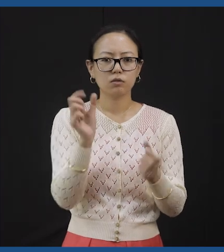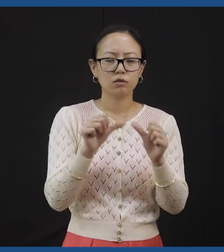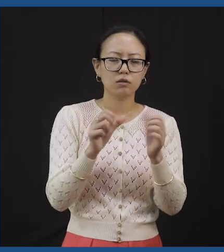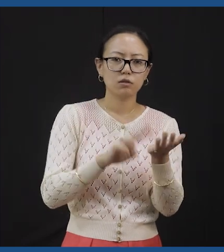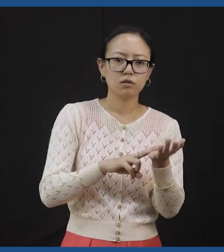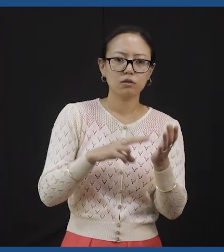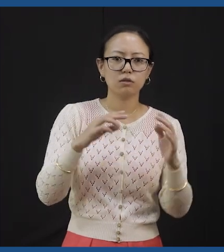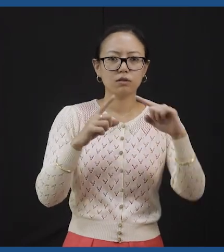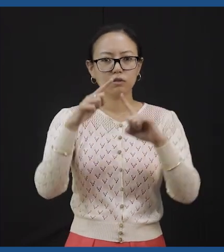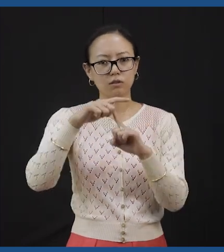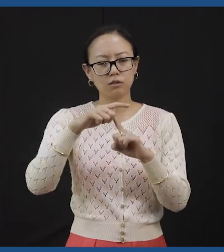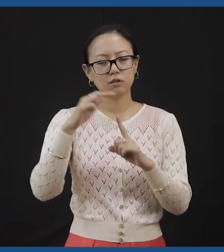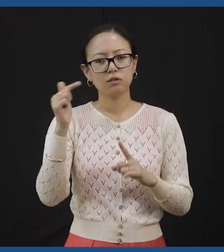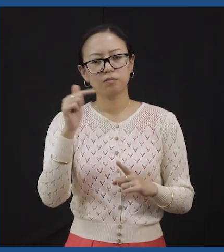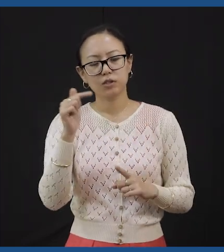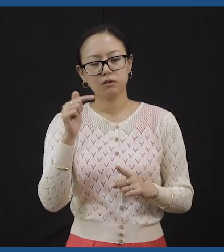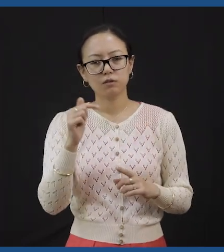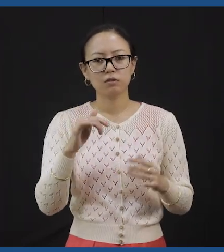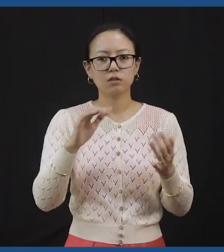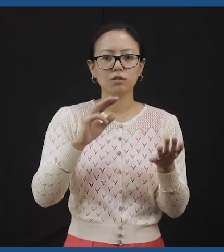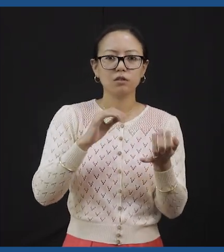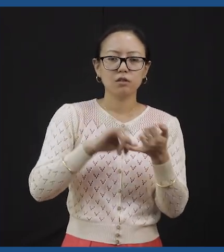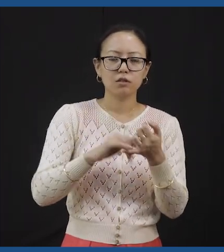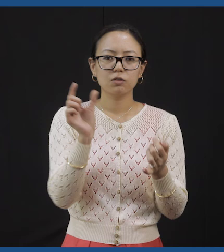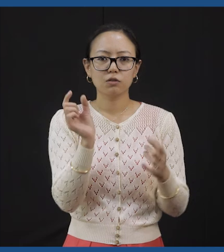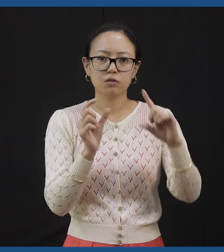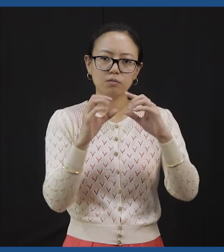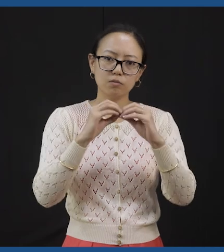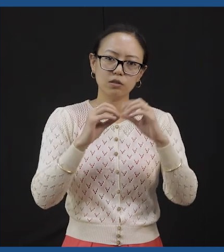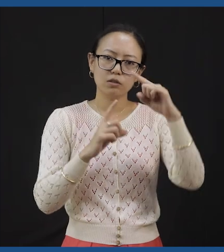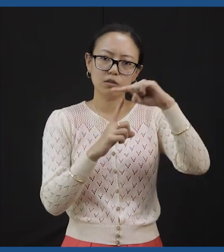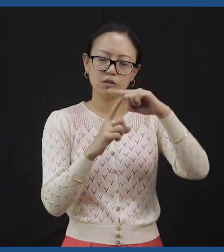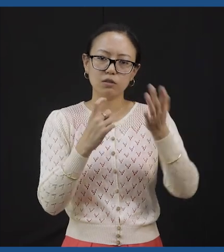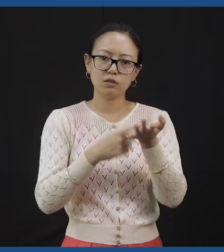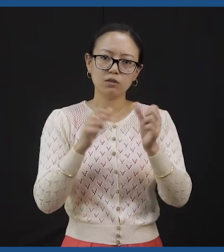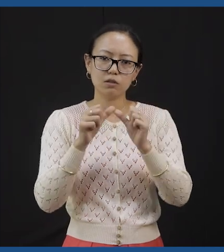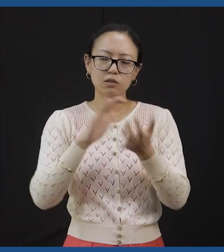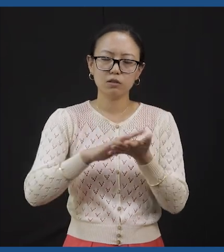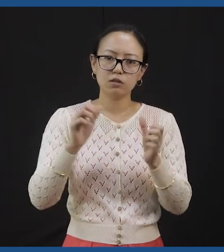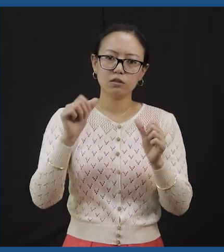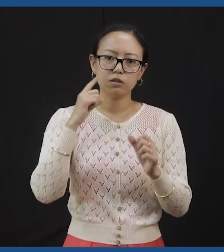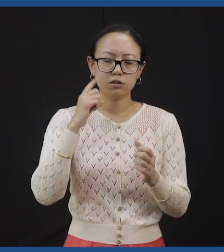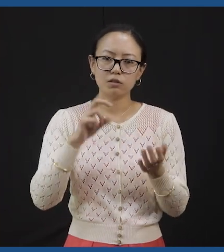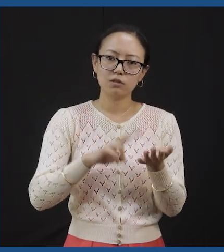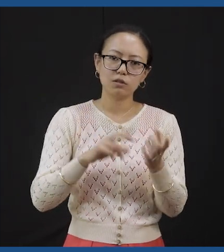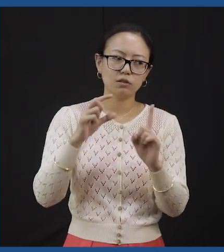minus 1 is 3. The next number at minus 2